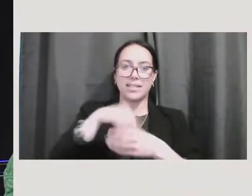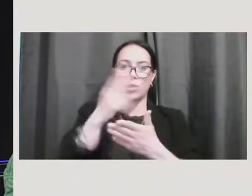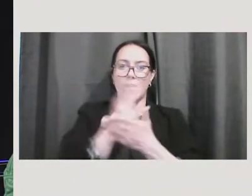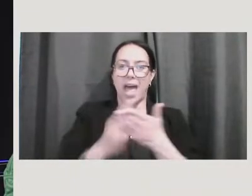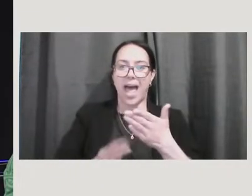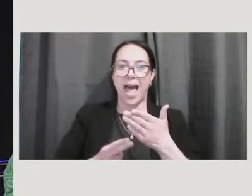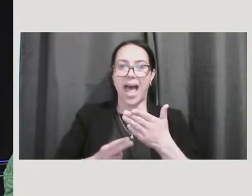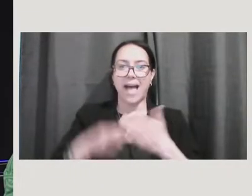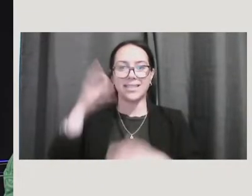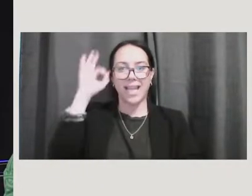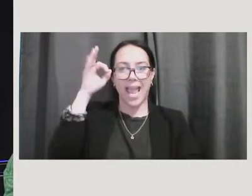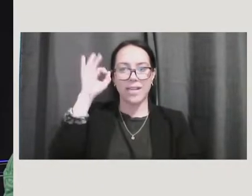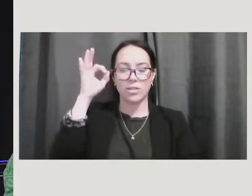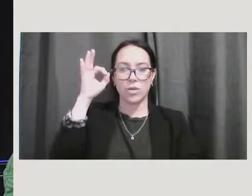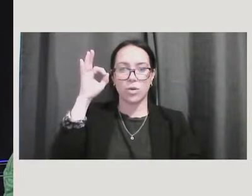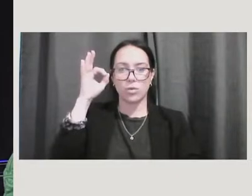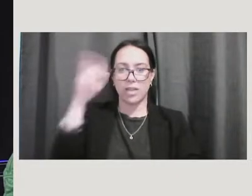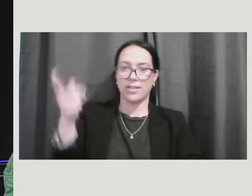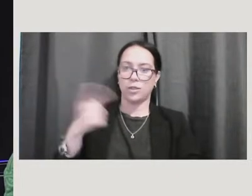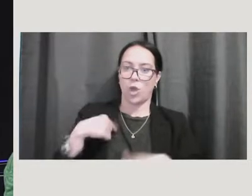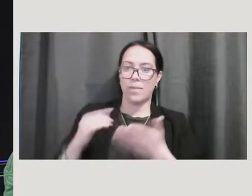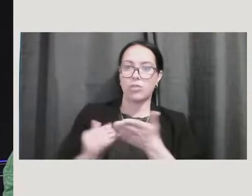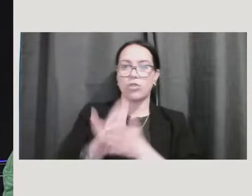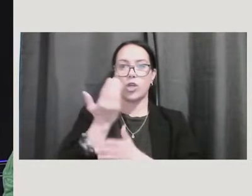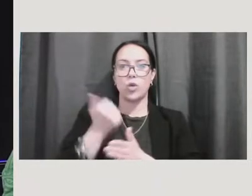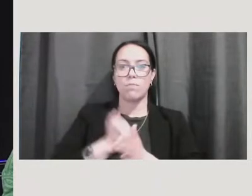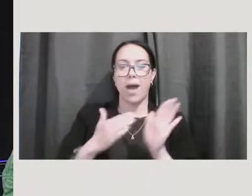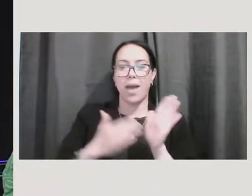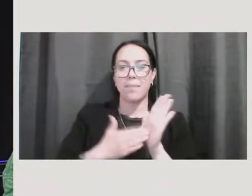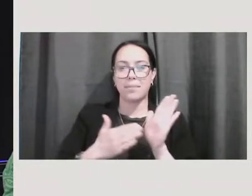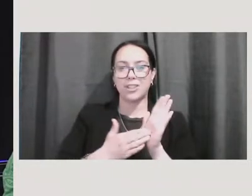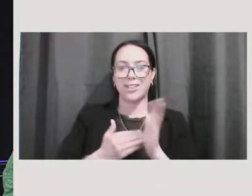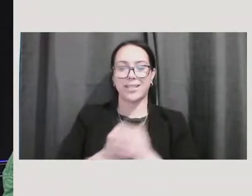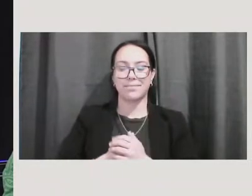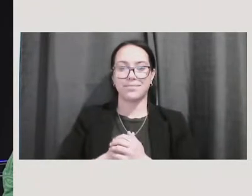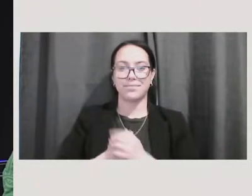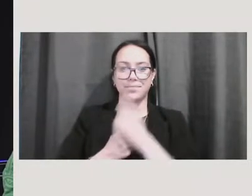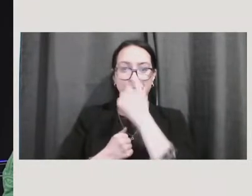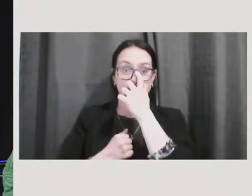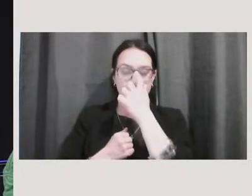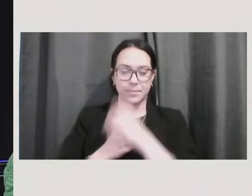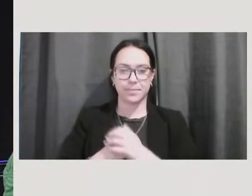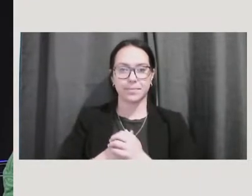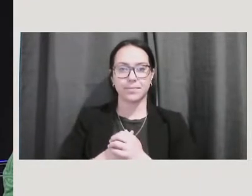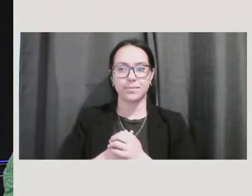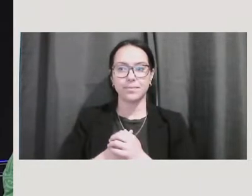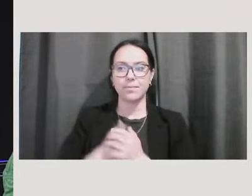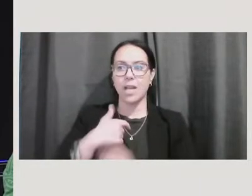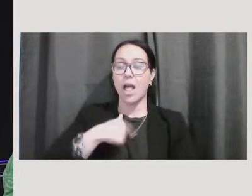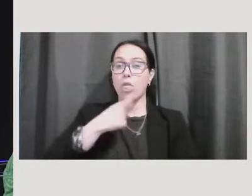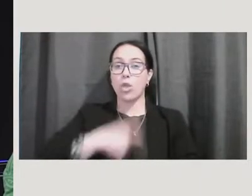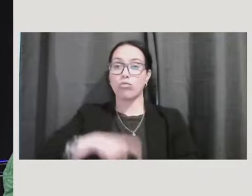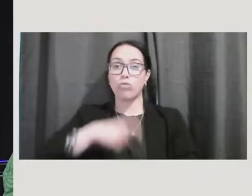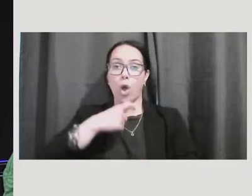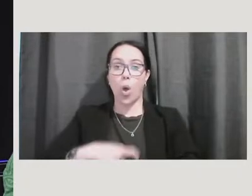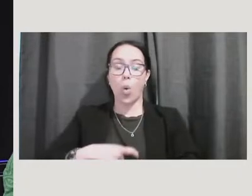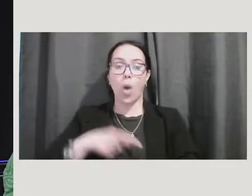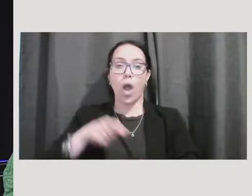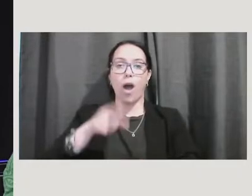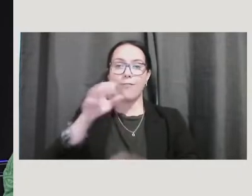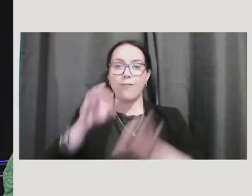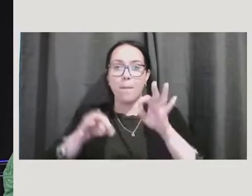my membership and um the role of politicians around